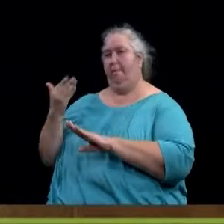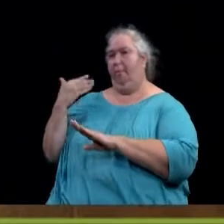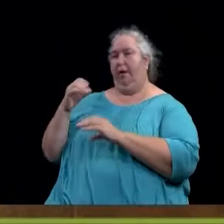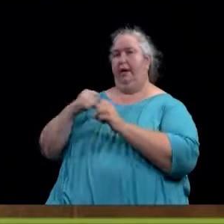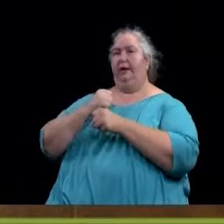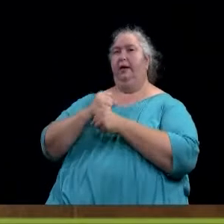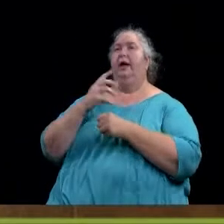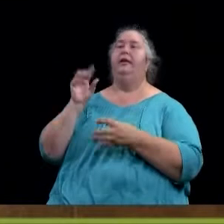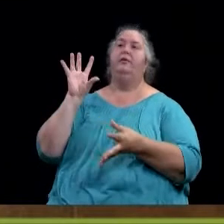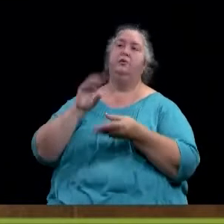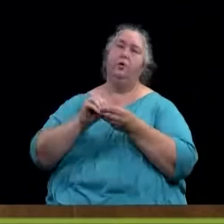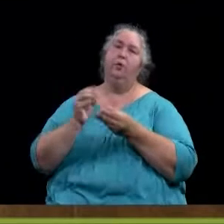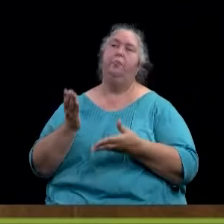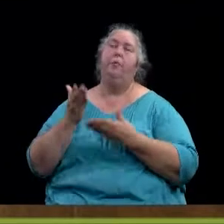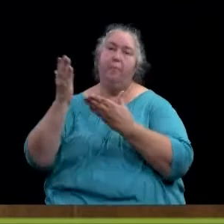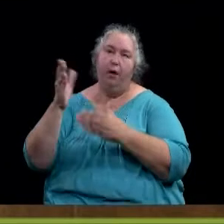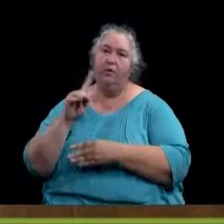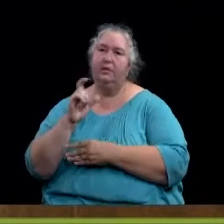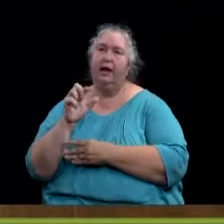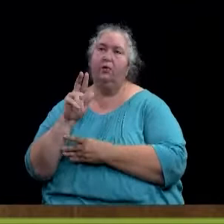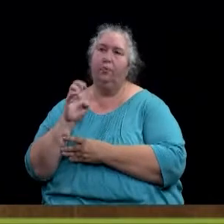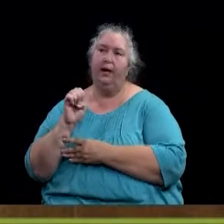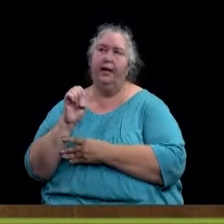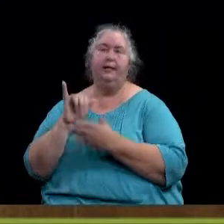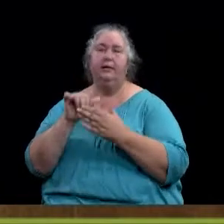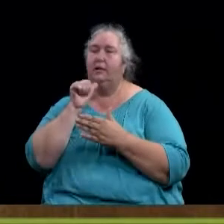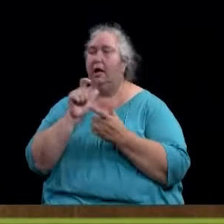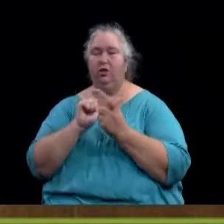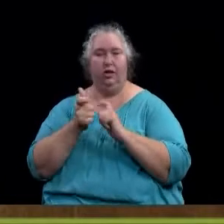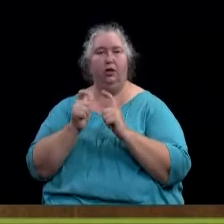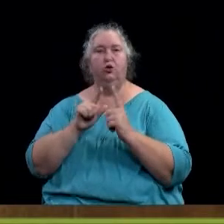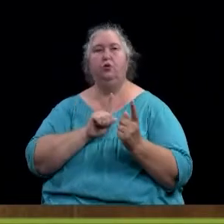unchanged in order to meet our bond obligations.